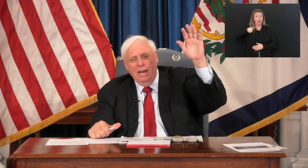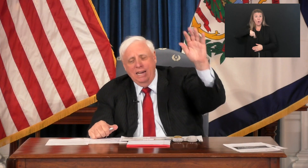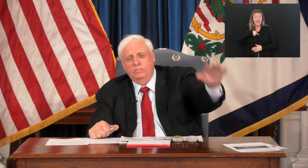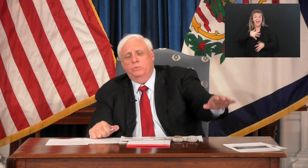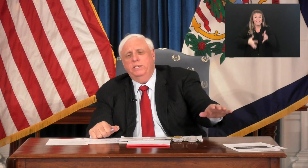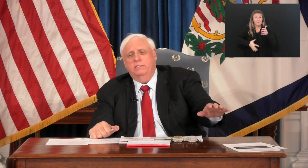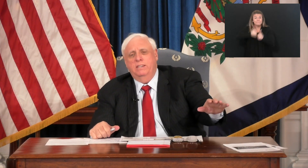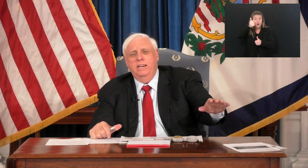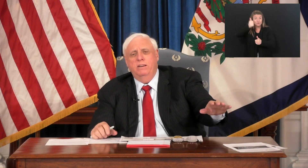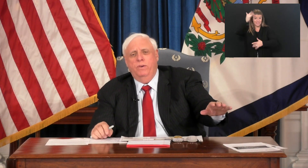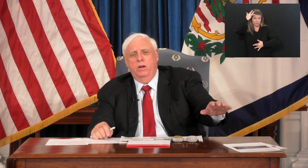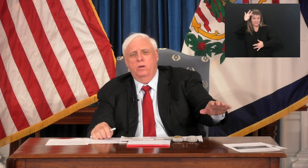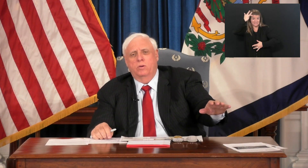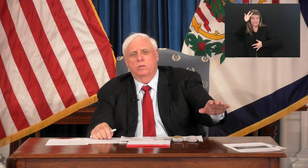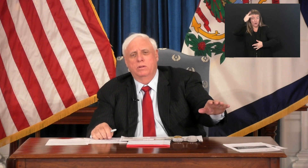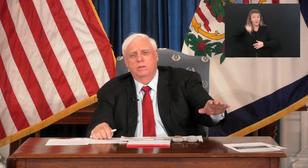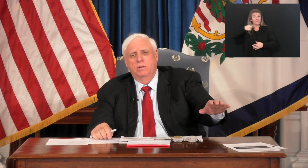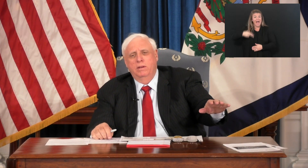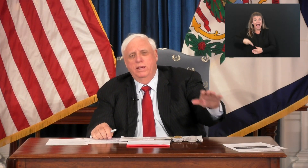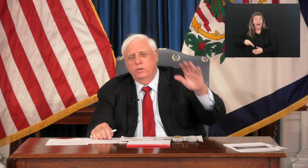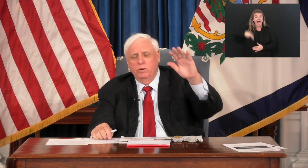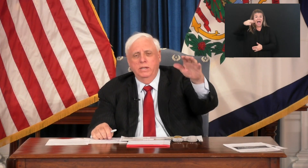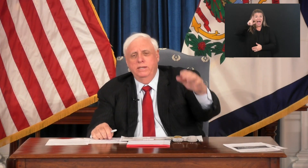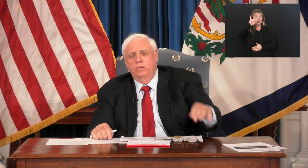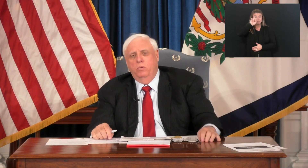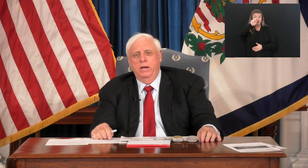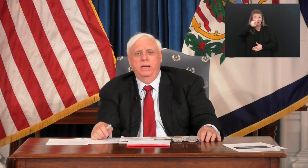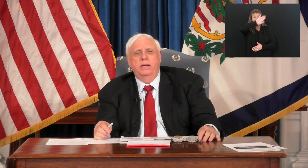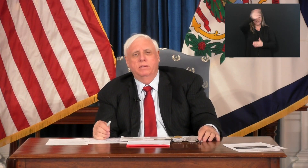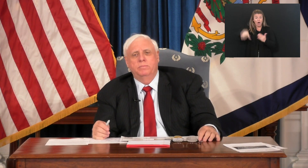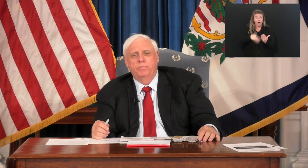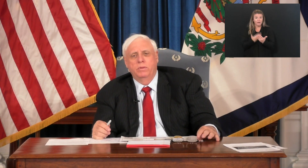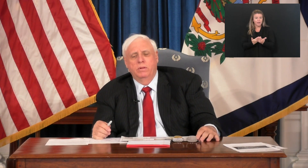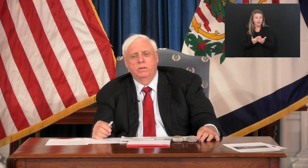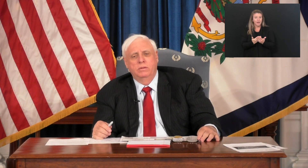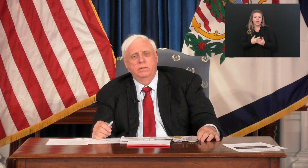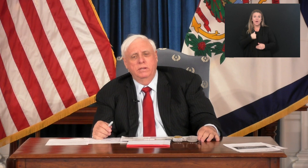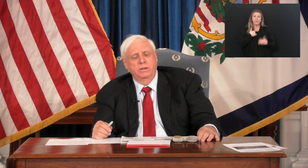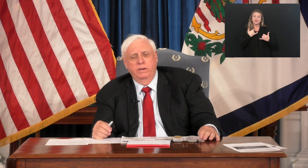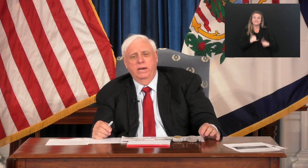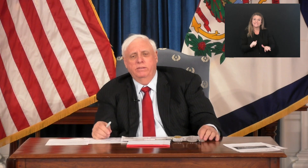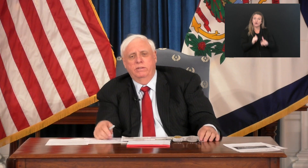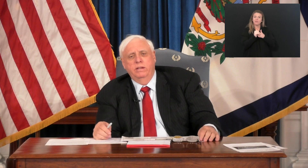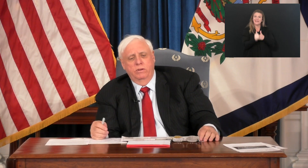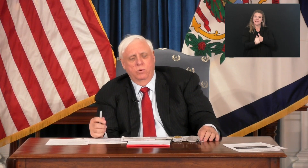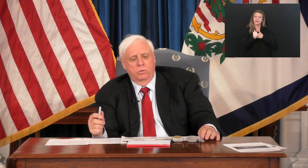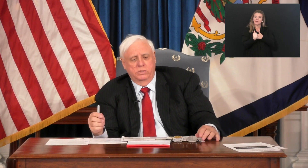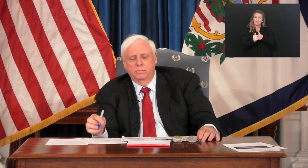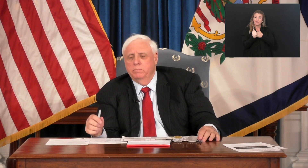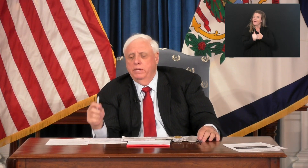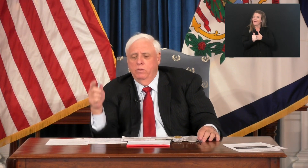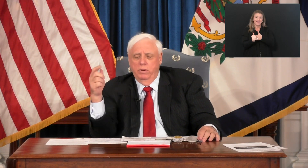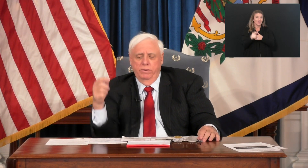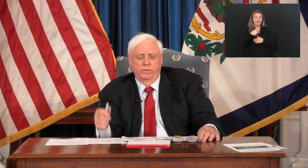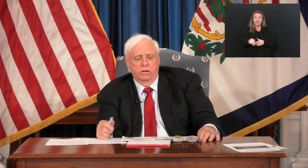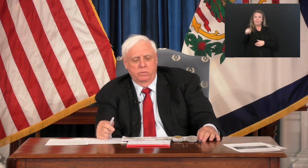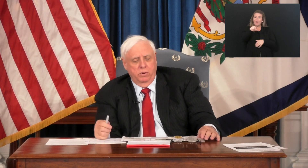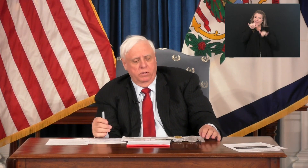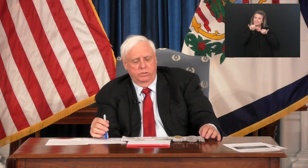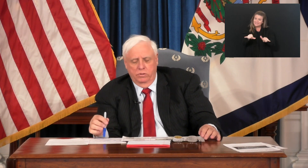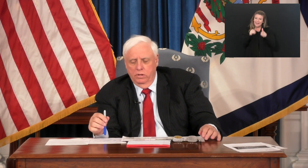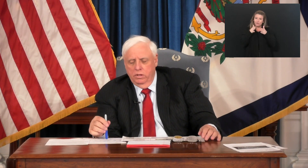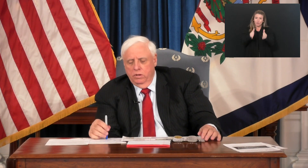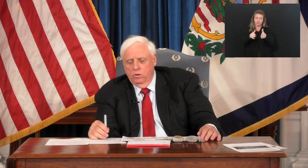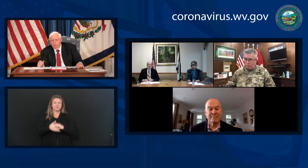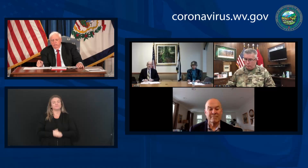the highest risk state of all, and you're leading the way. You got to stay the course. But anyway, if Dr.